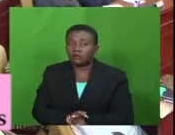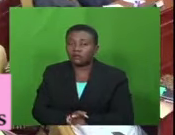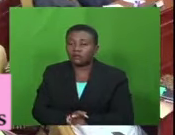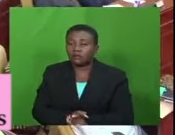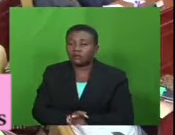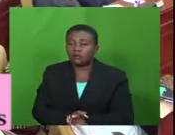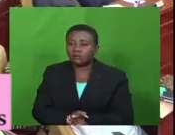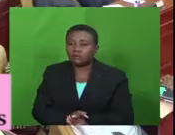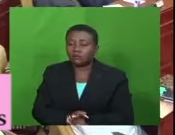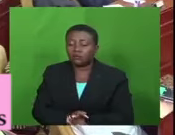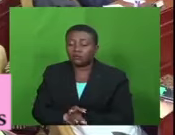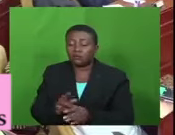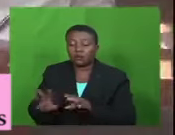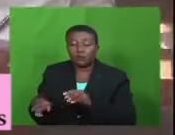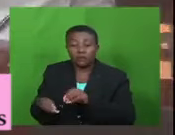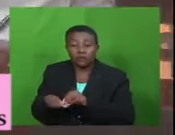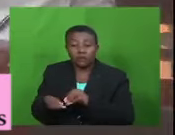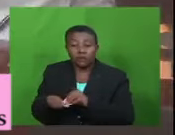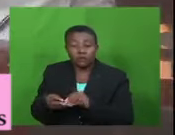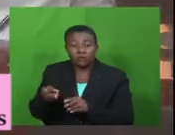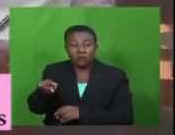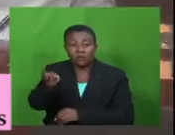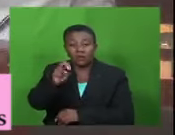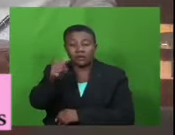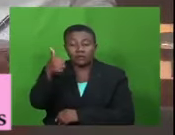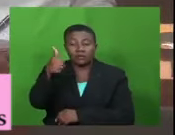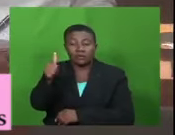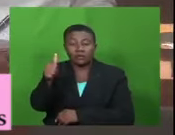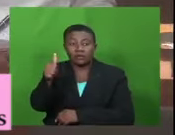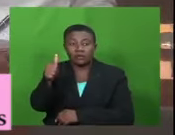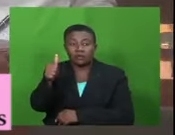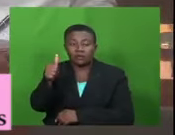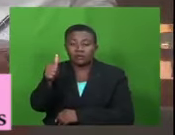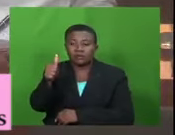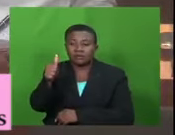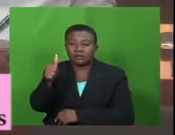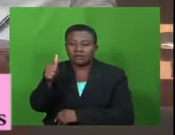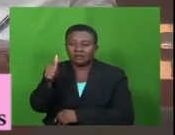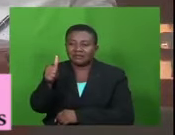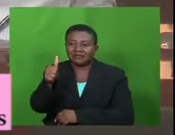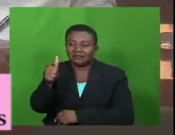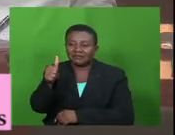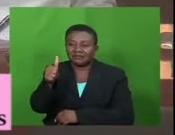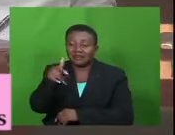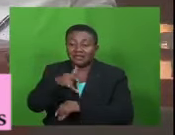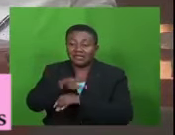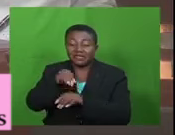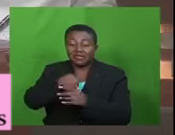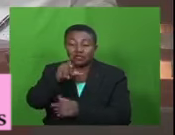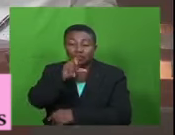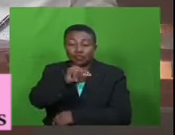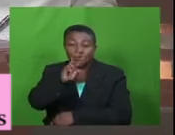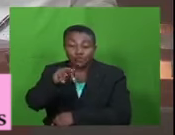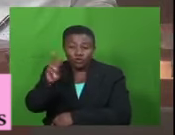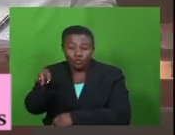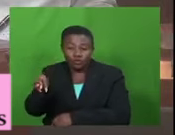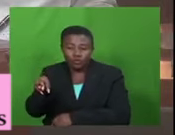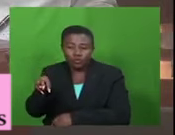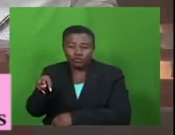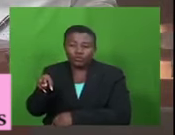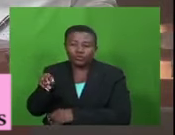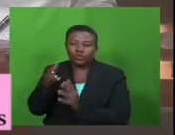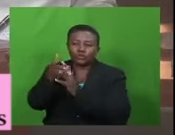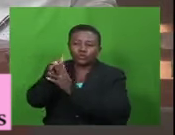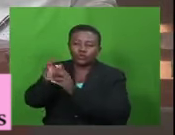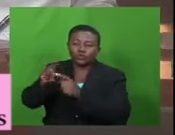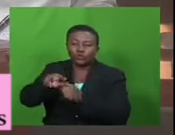In addition, 210 vehicles were earlier in 2022 distributed to all judges in